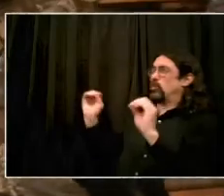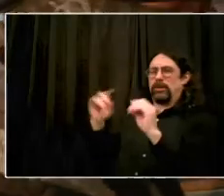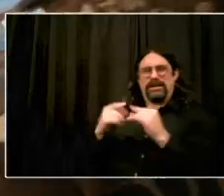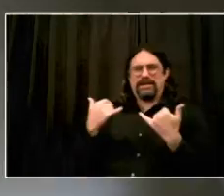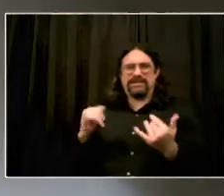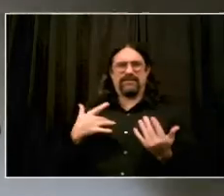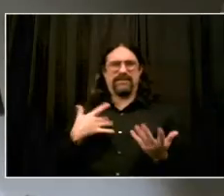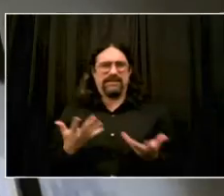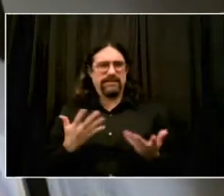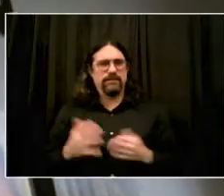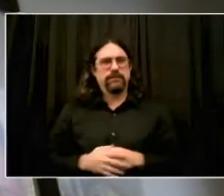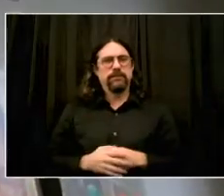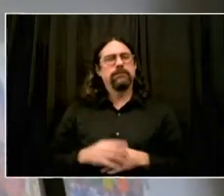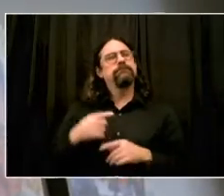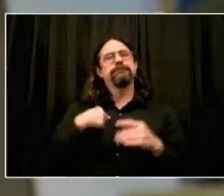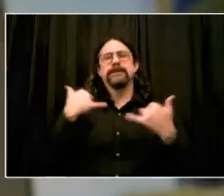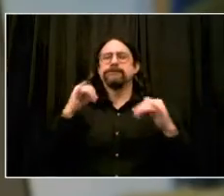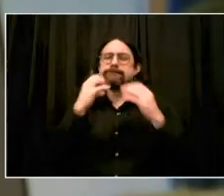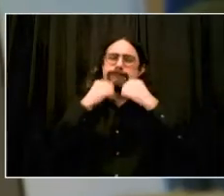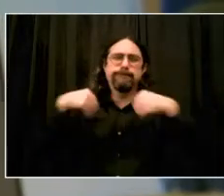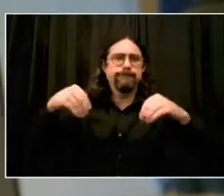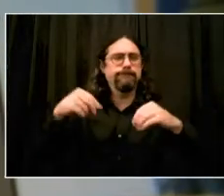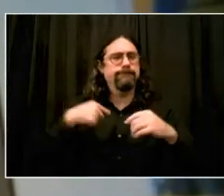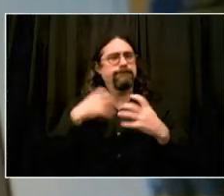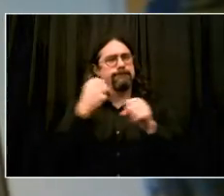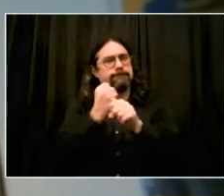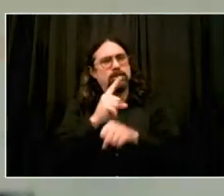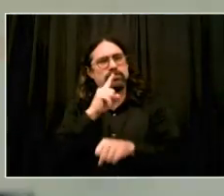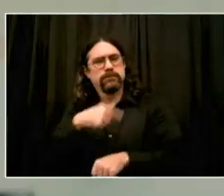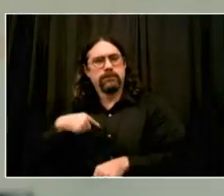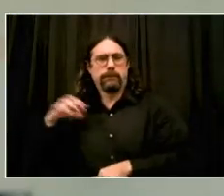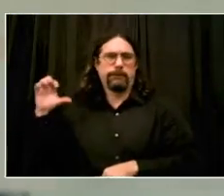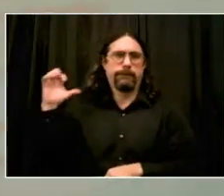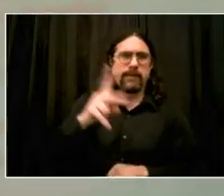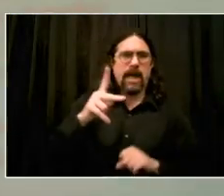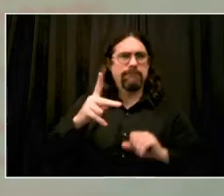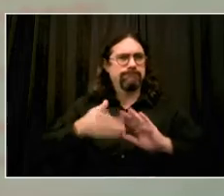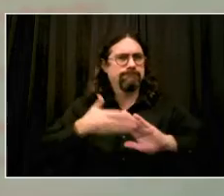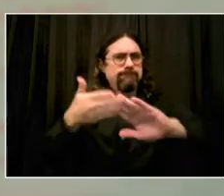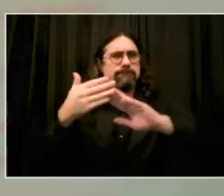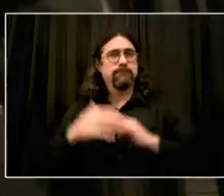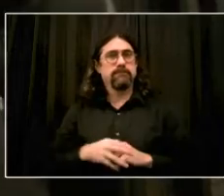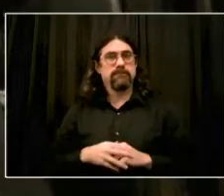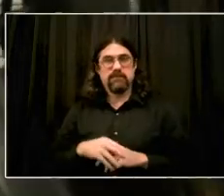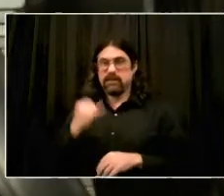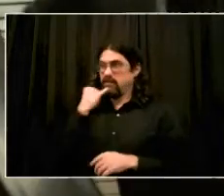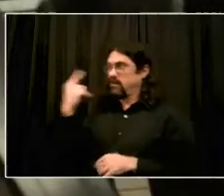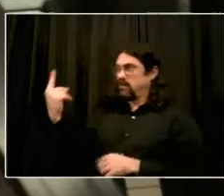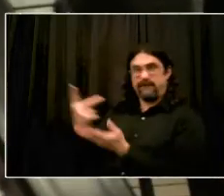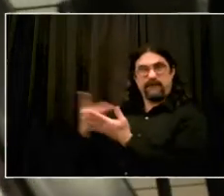was going to make sure that we all came back. It's a team environment. If one person fails, we all fail. We all succeed together.